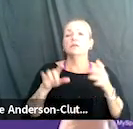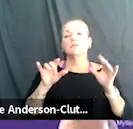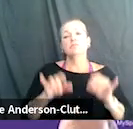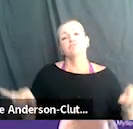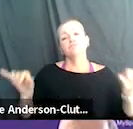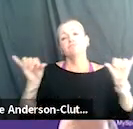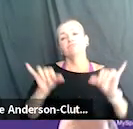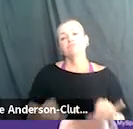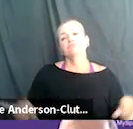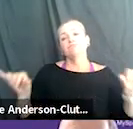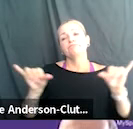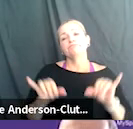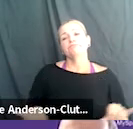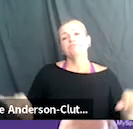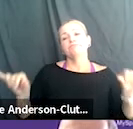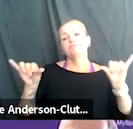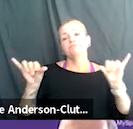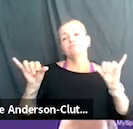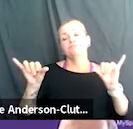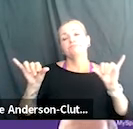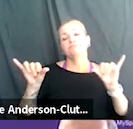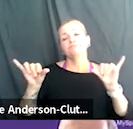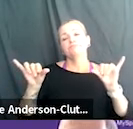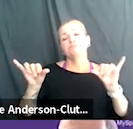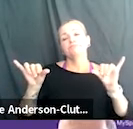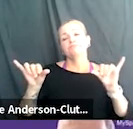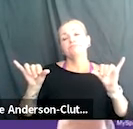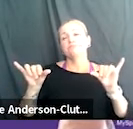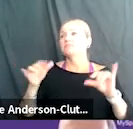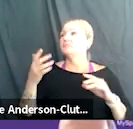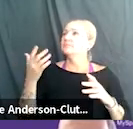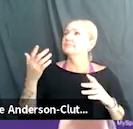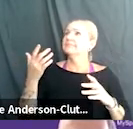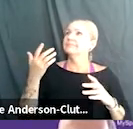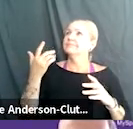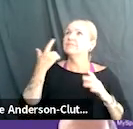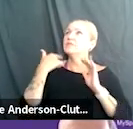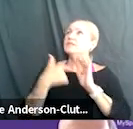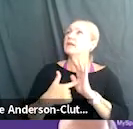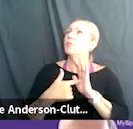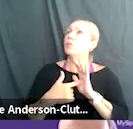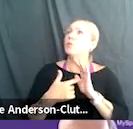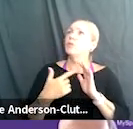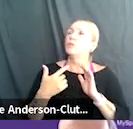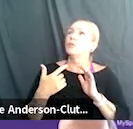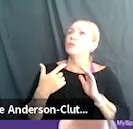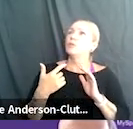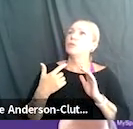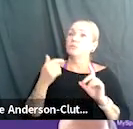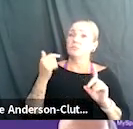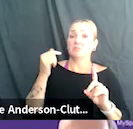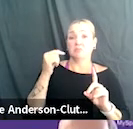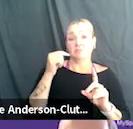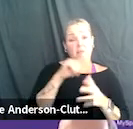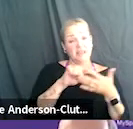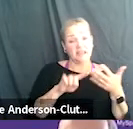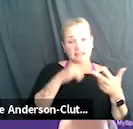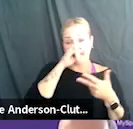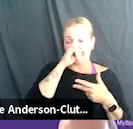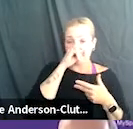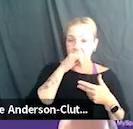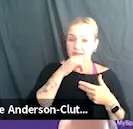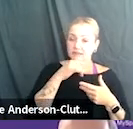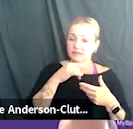where people couldn't do things unless they were told it was okay to do that? Now, I don't know why that would start. And I suppose there's a lot